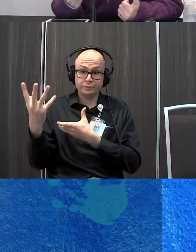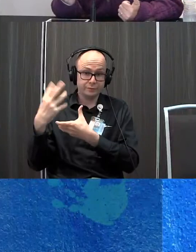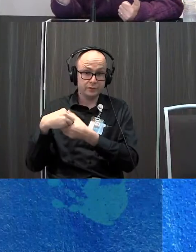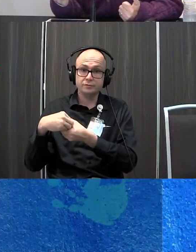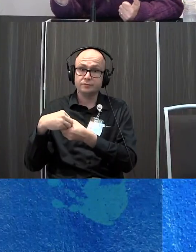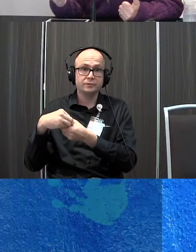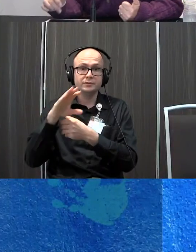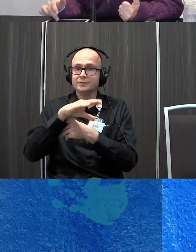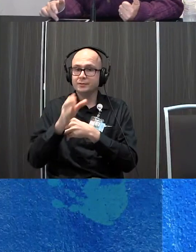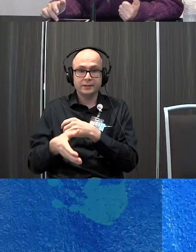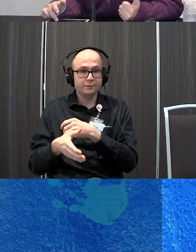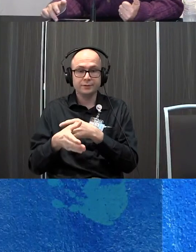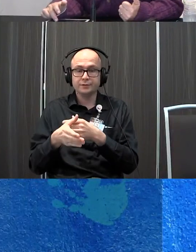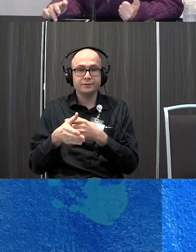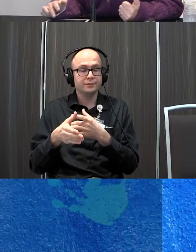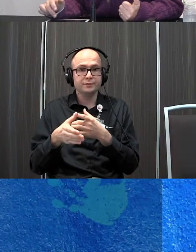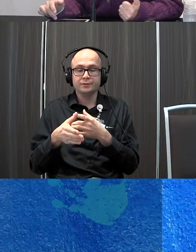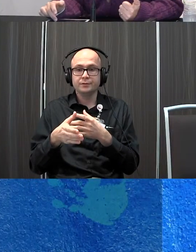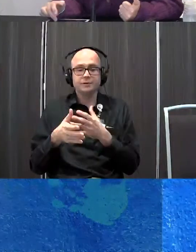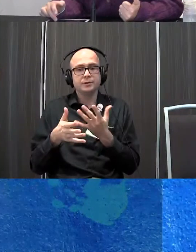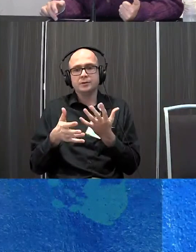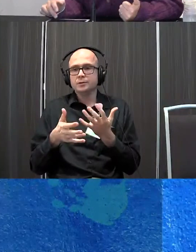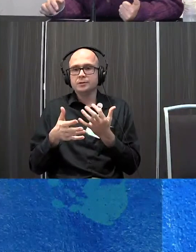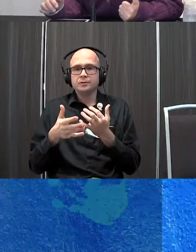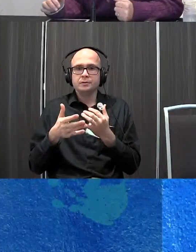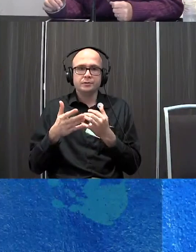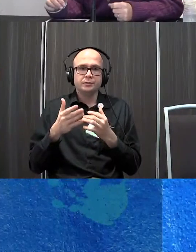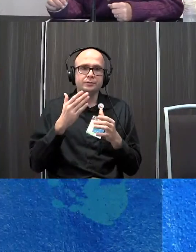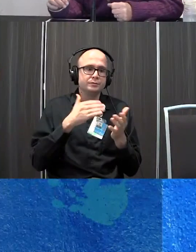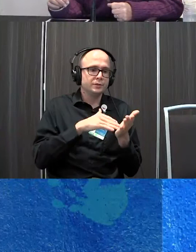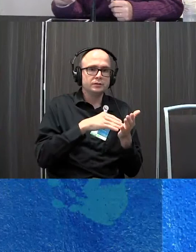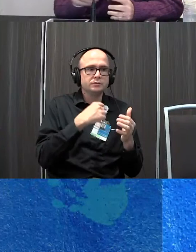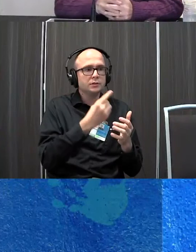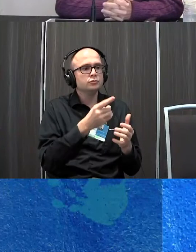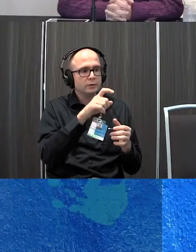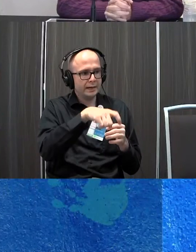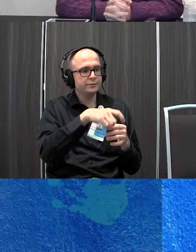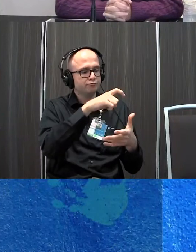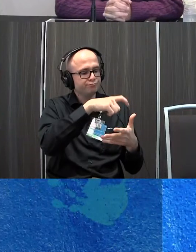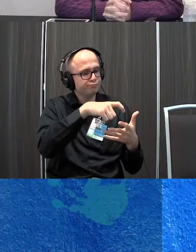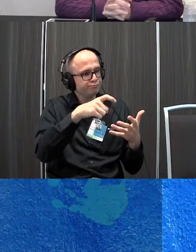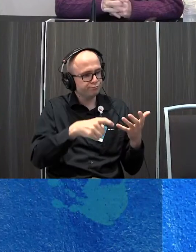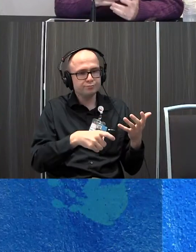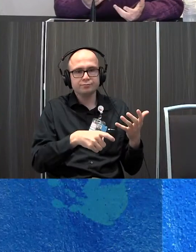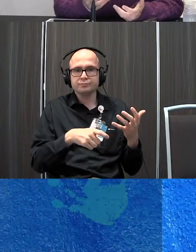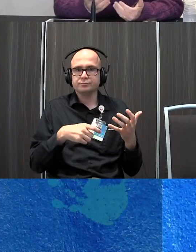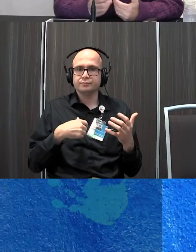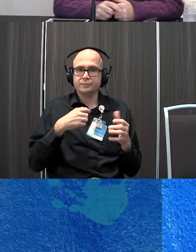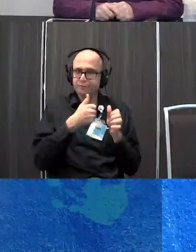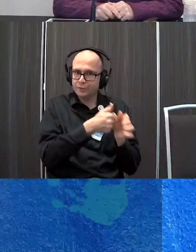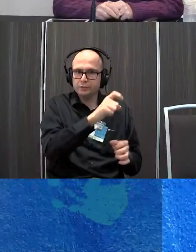It should never be a situation where a provider tells you, here's what you're going to do. So when I talk